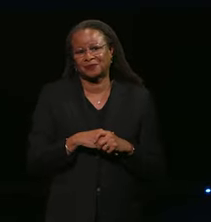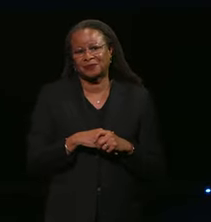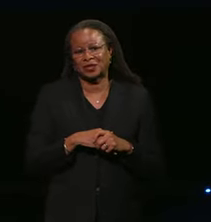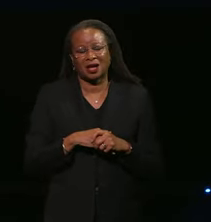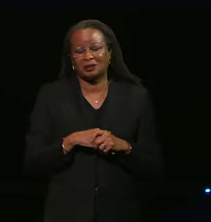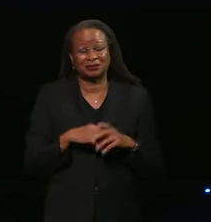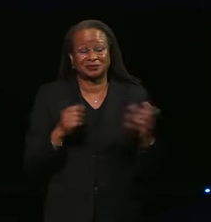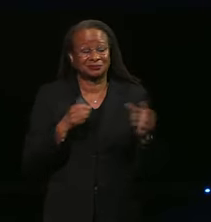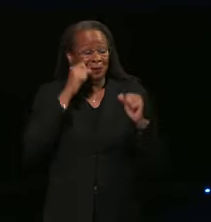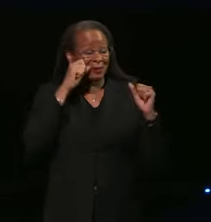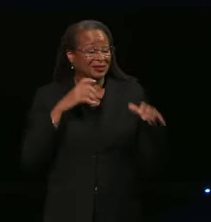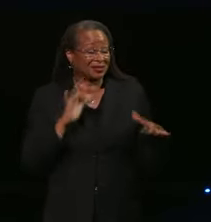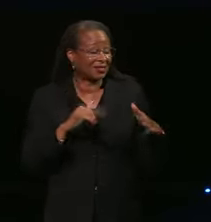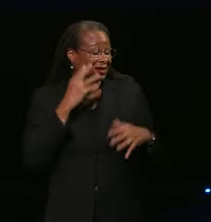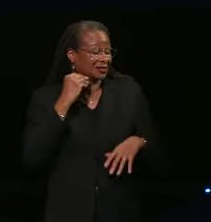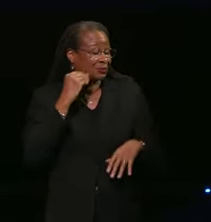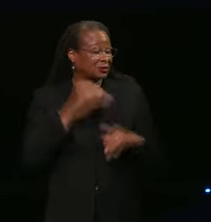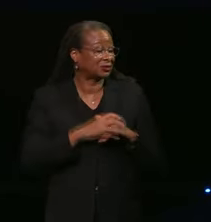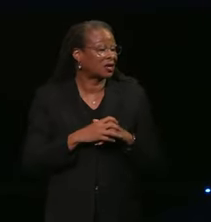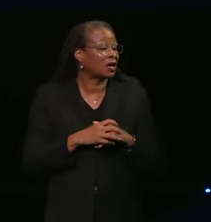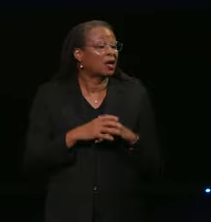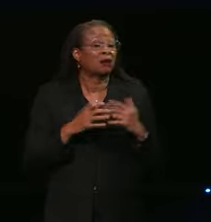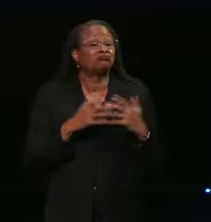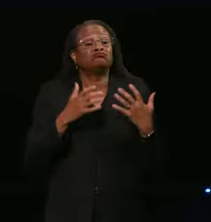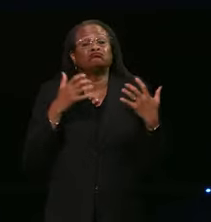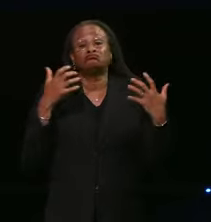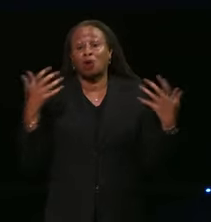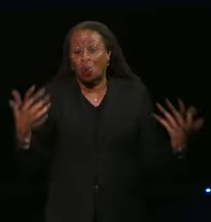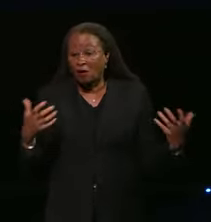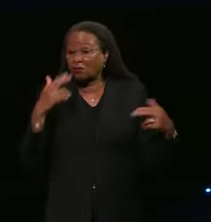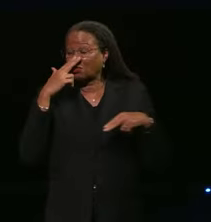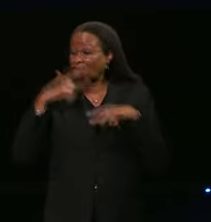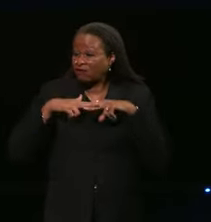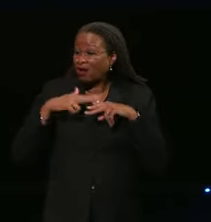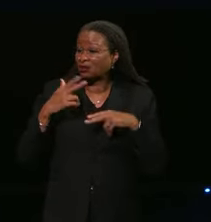it just blew my mind. And then I think a lot of the fun was also, you know,